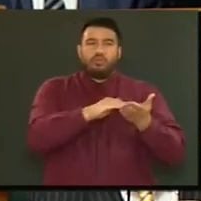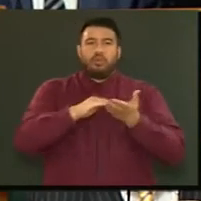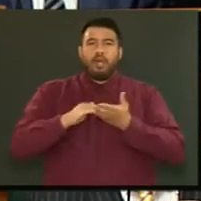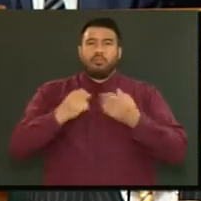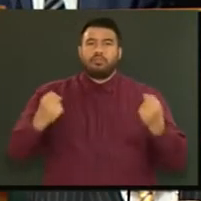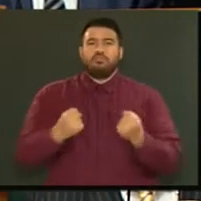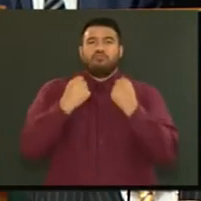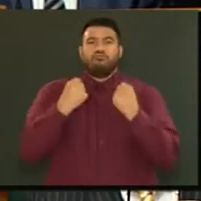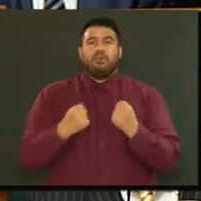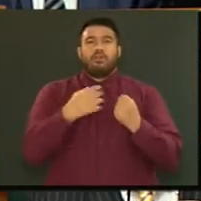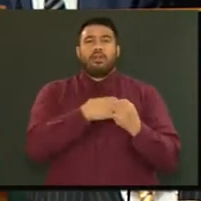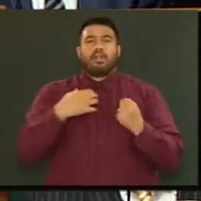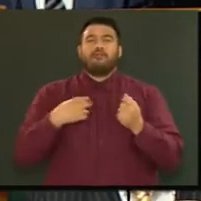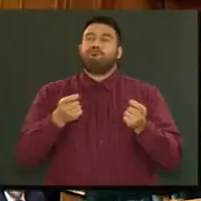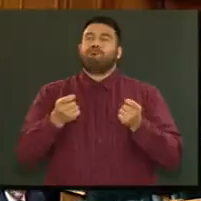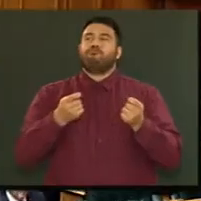and stable government.